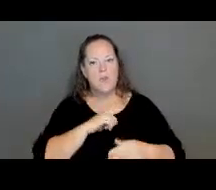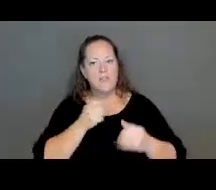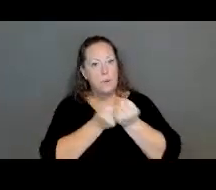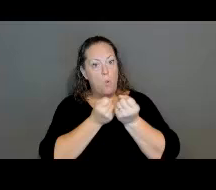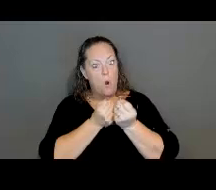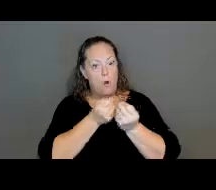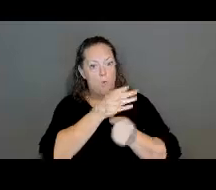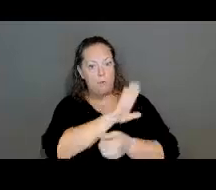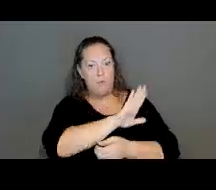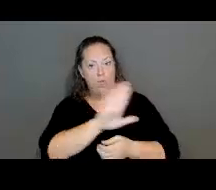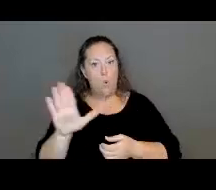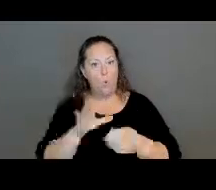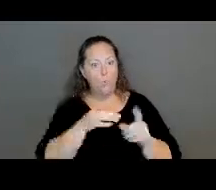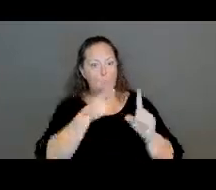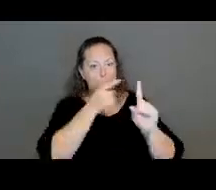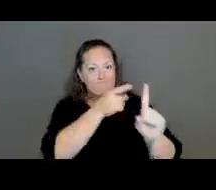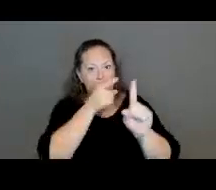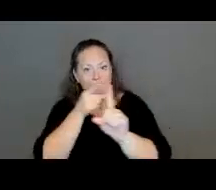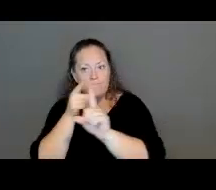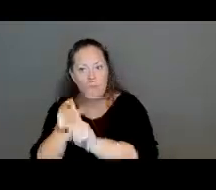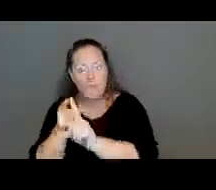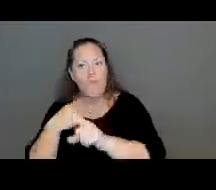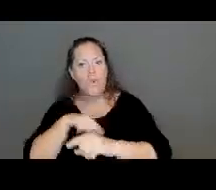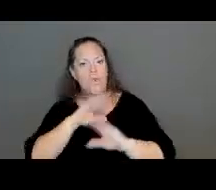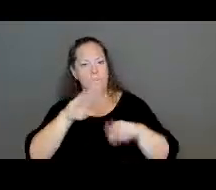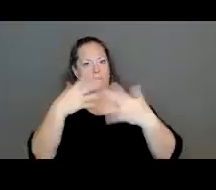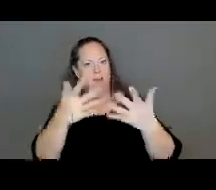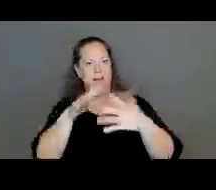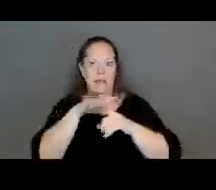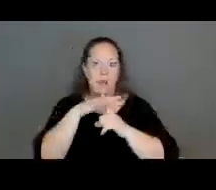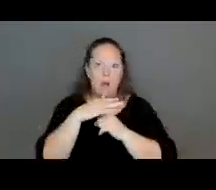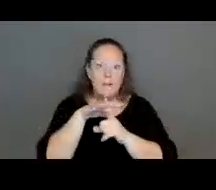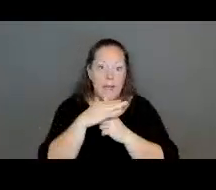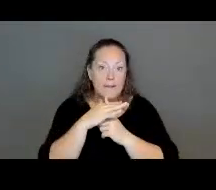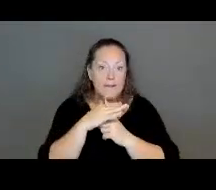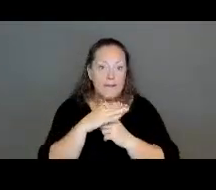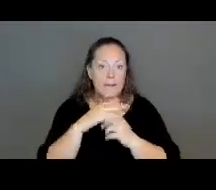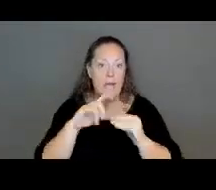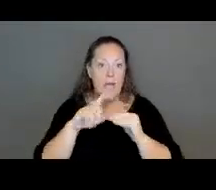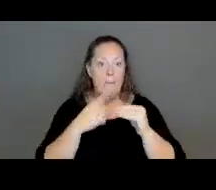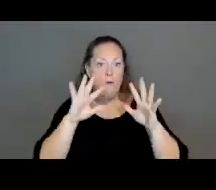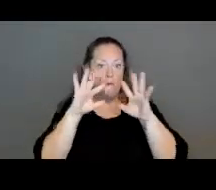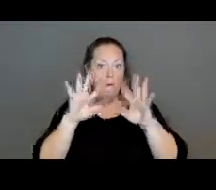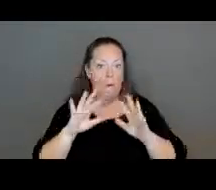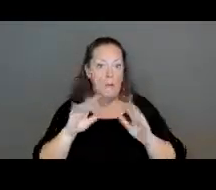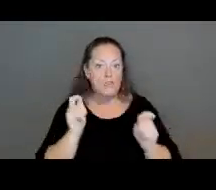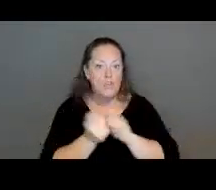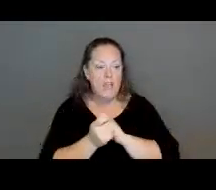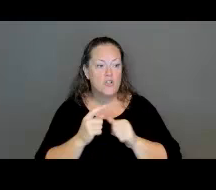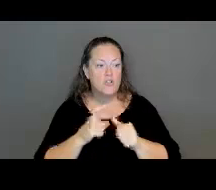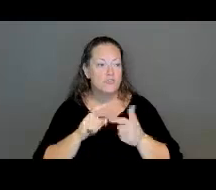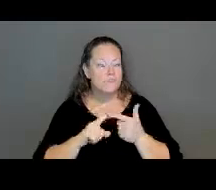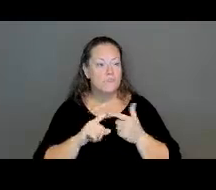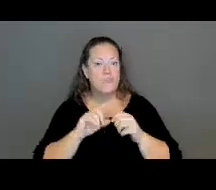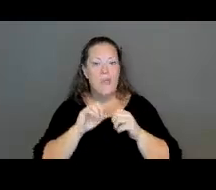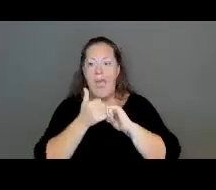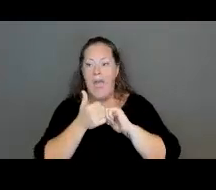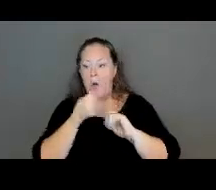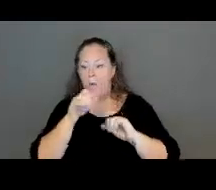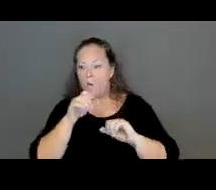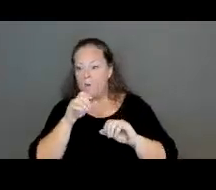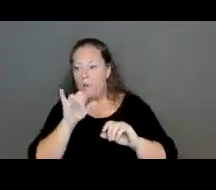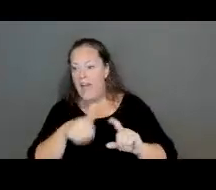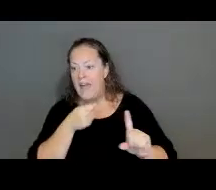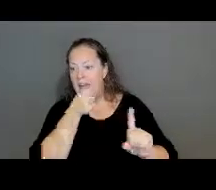by providing context about climate change and how the impacts might